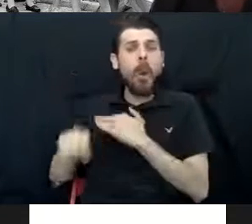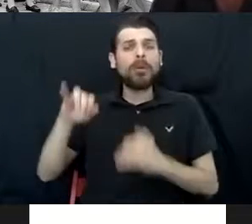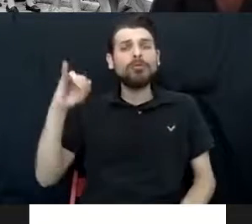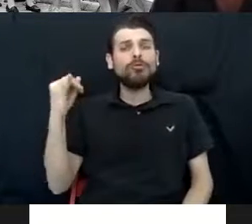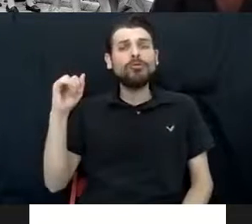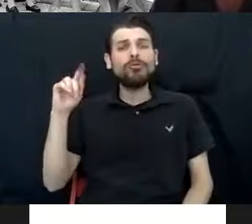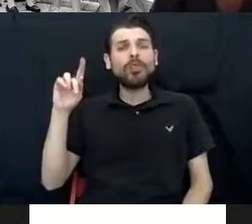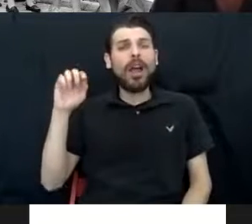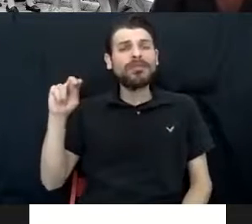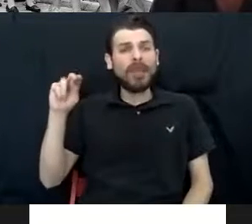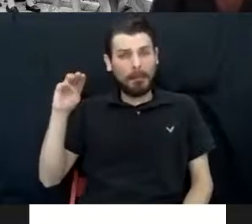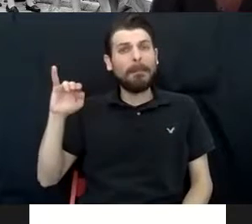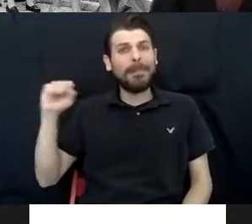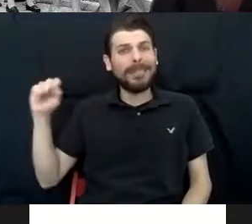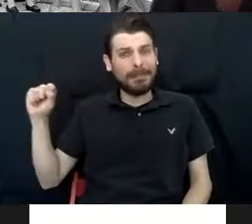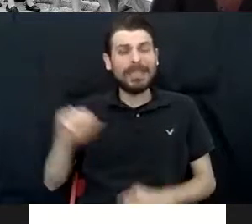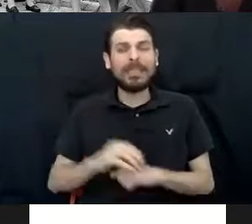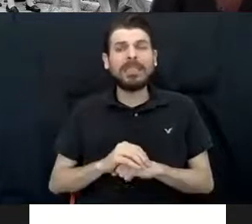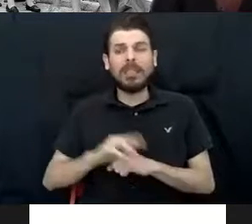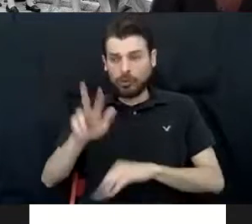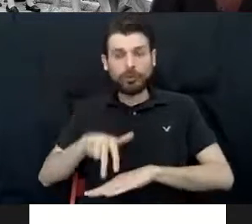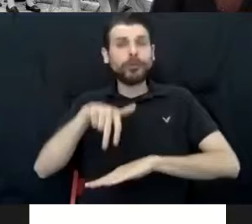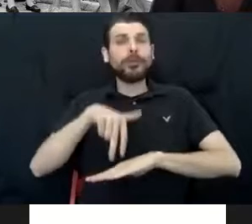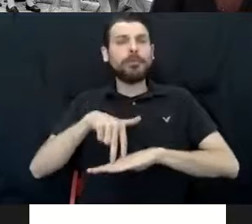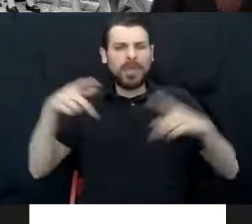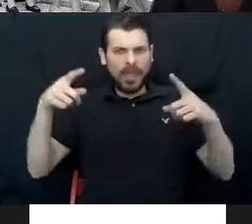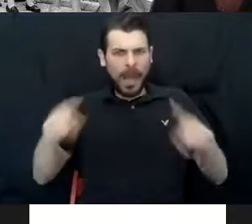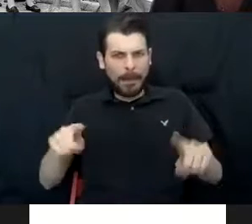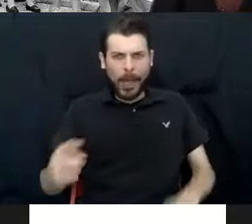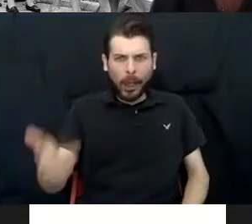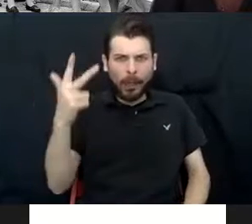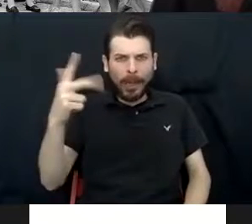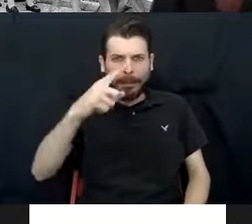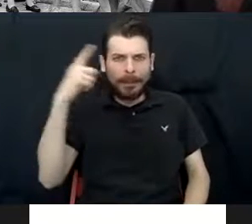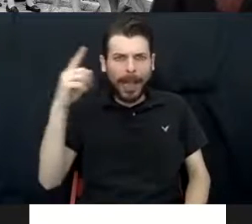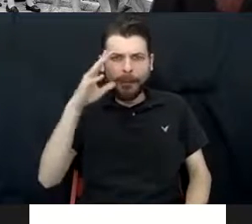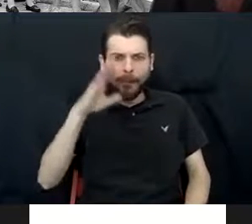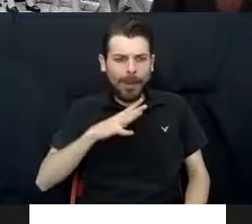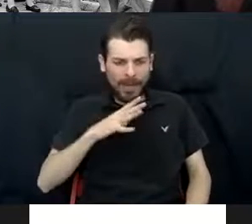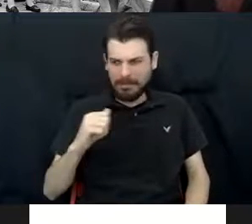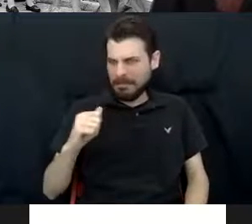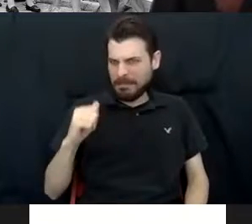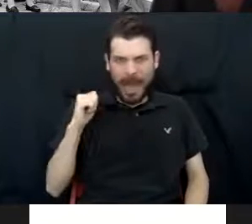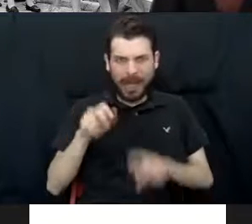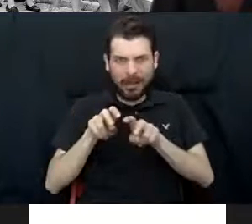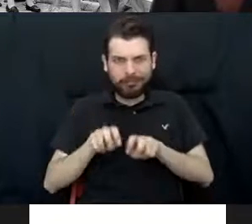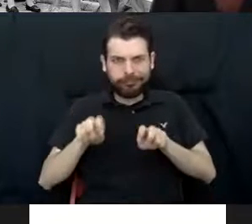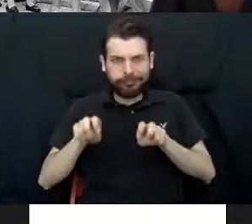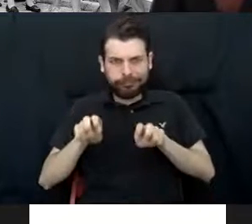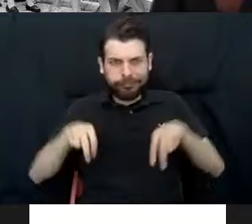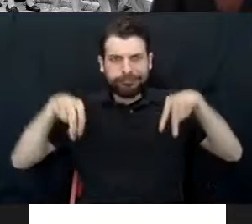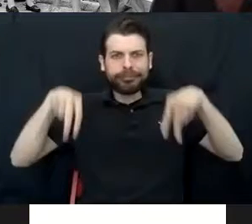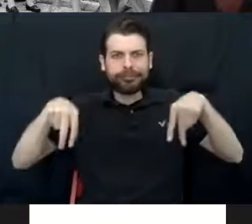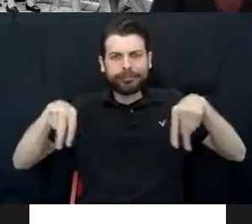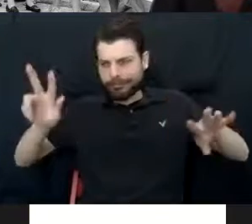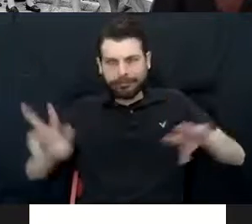up as three elderly Black women emerged from the back seat and started toward the courthouse on a